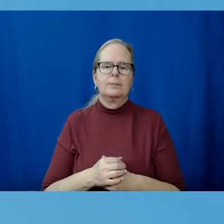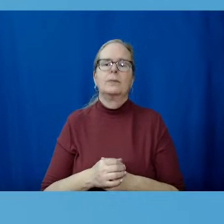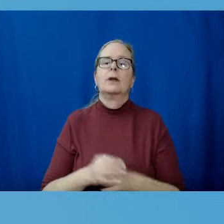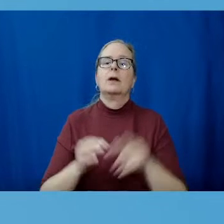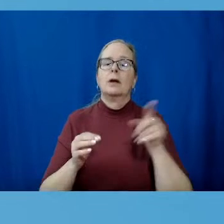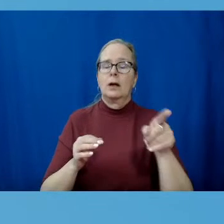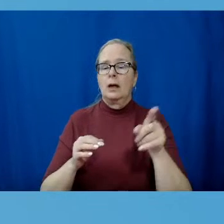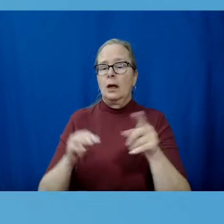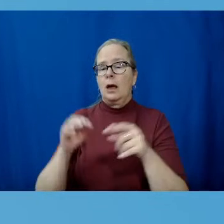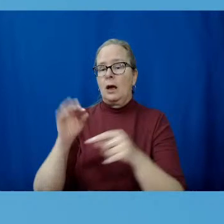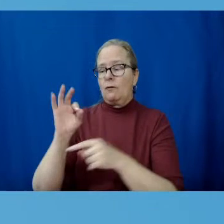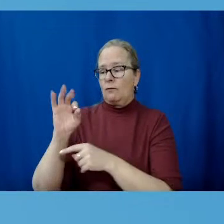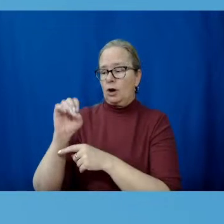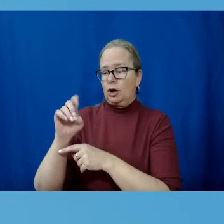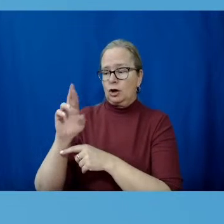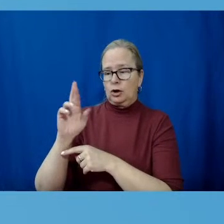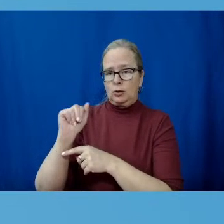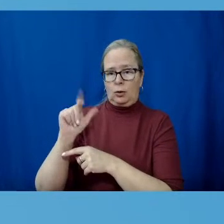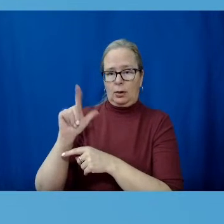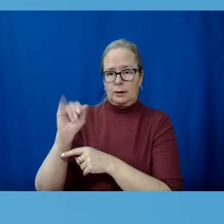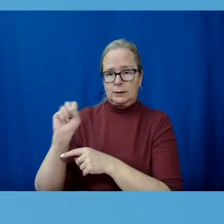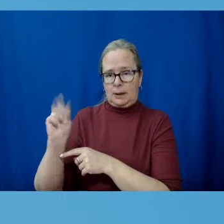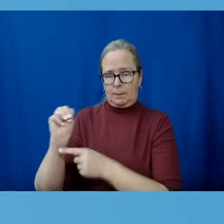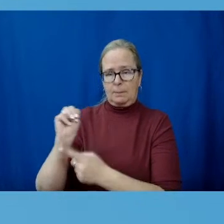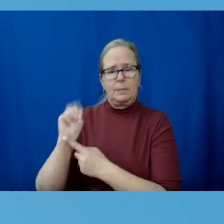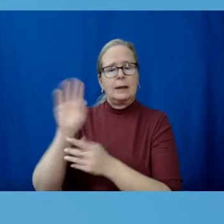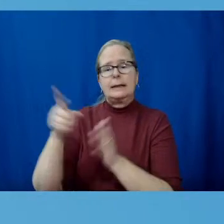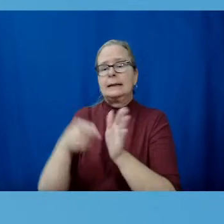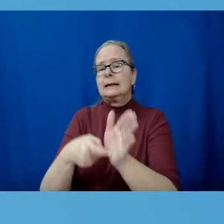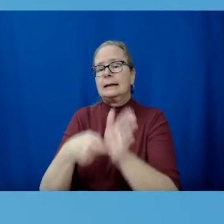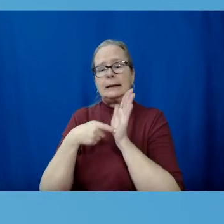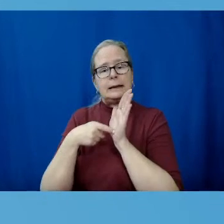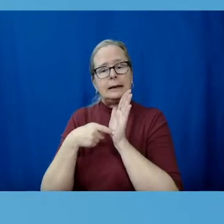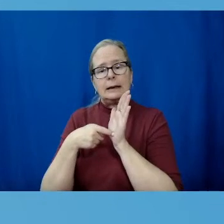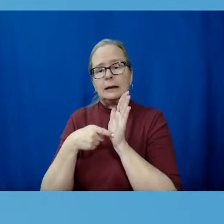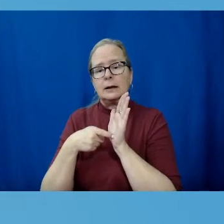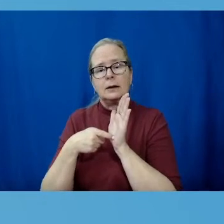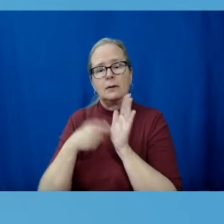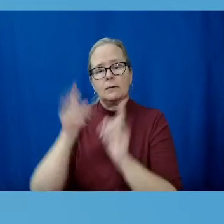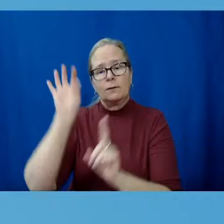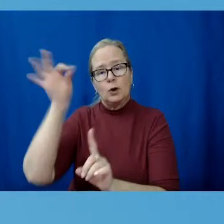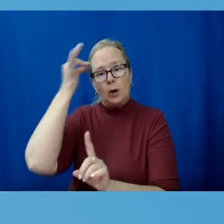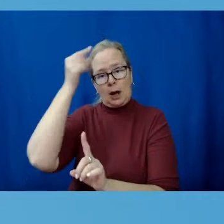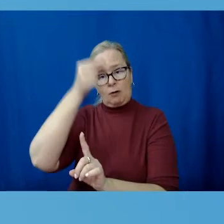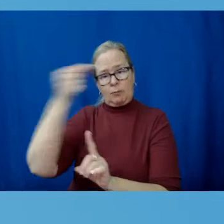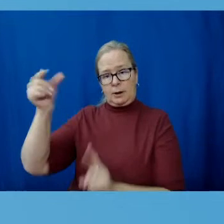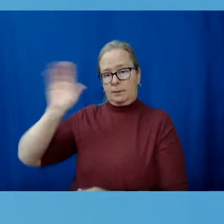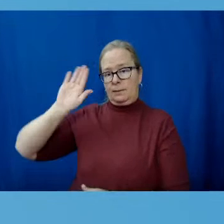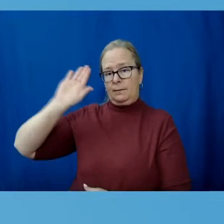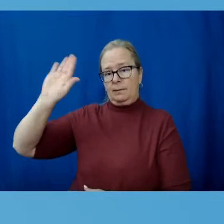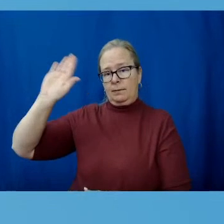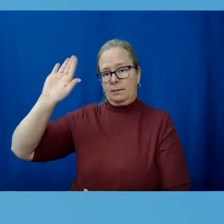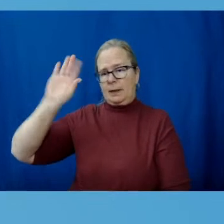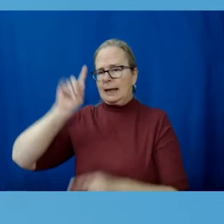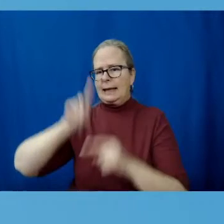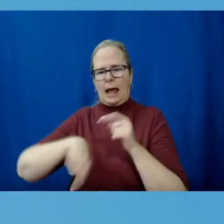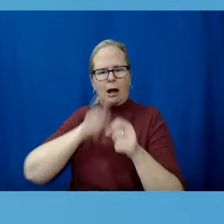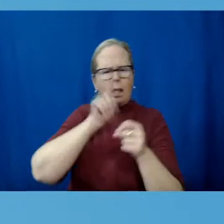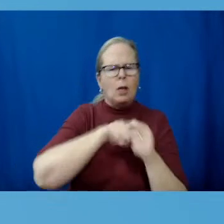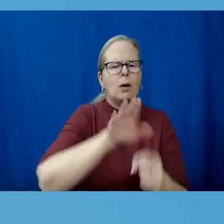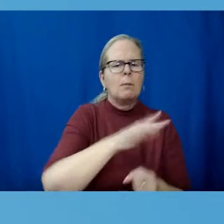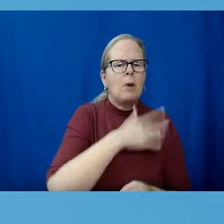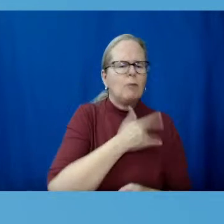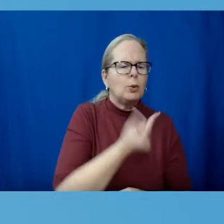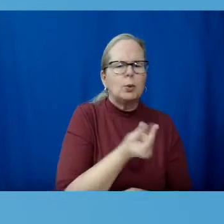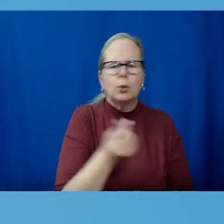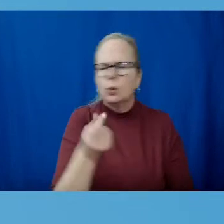do that. It's politically fraught. So I think the key thing is elect good governments. That's really the bottom